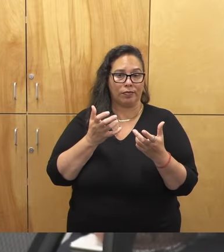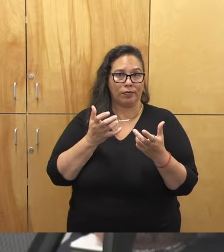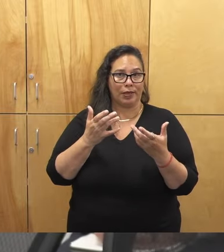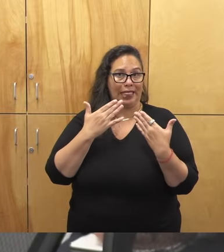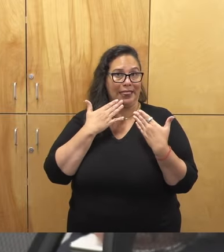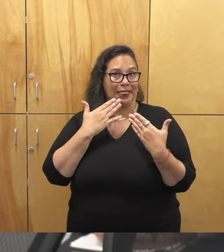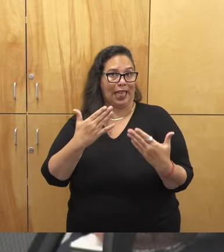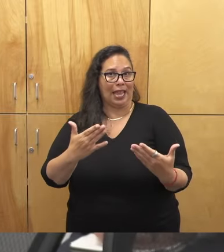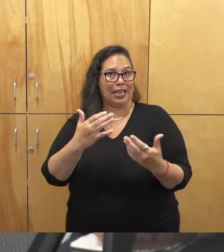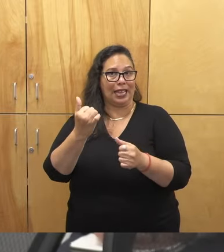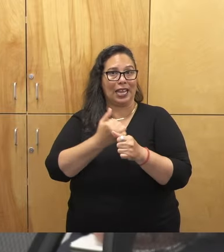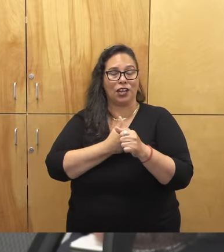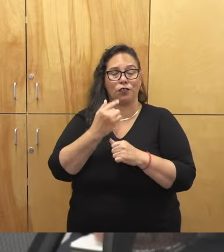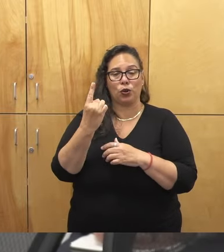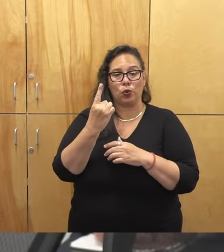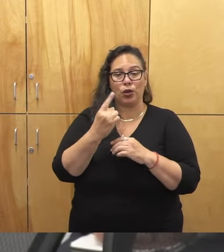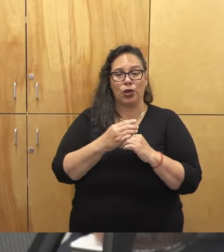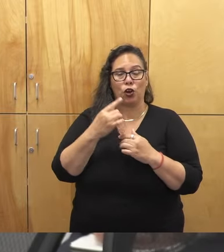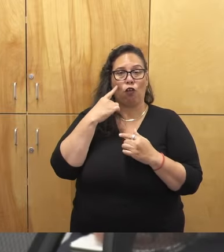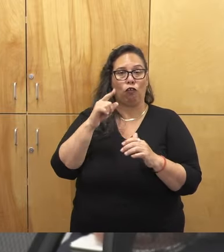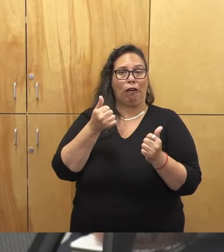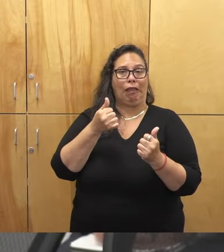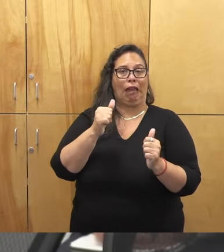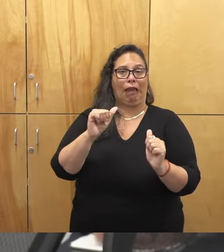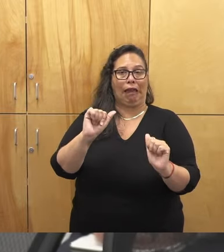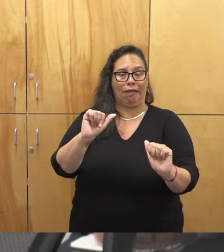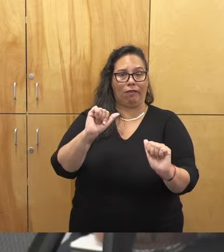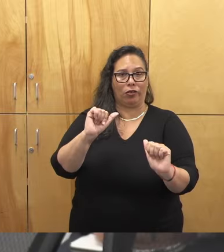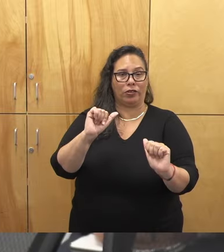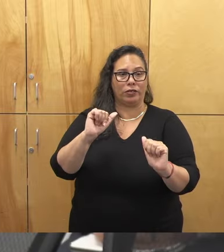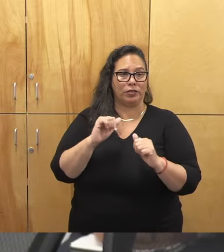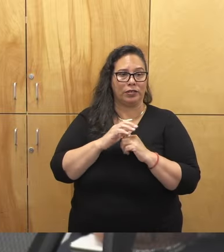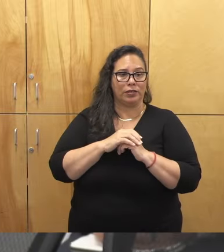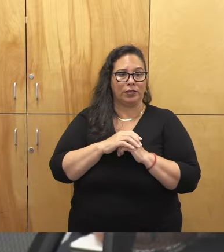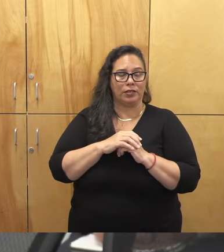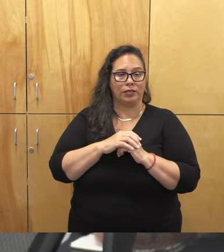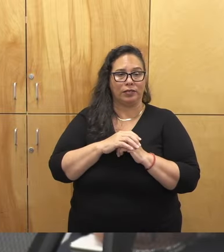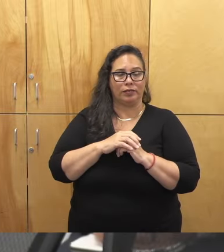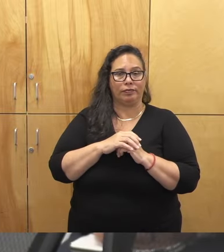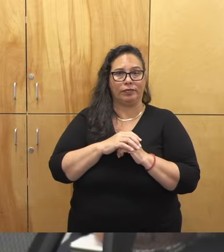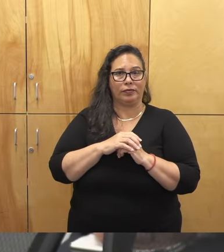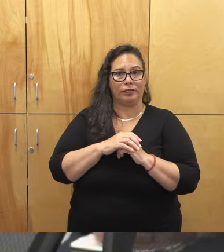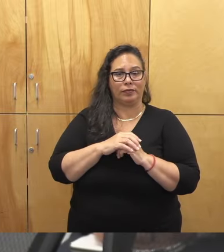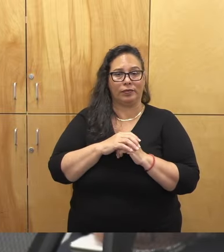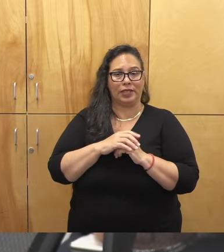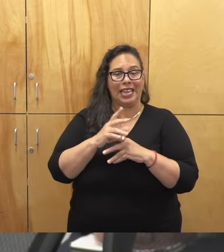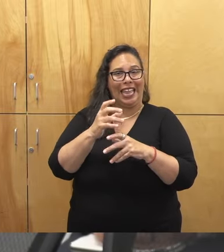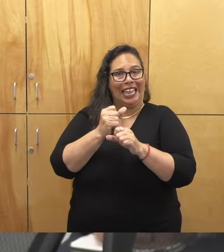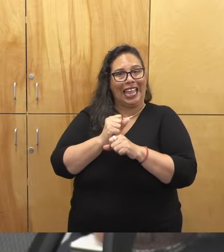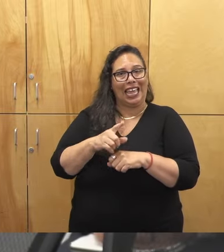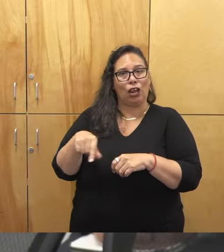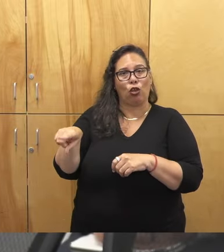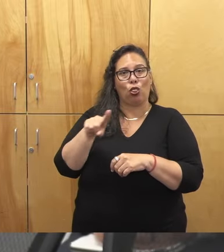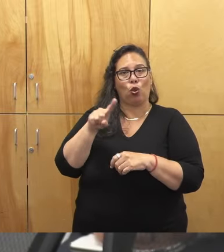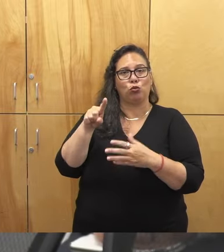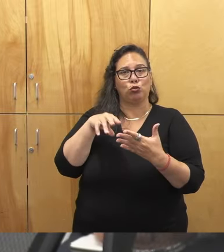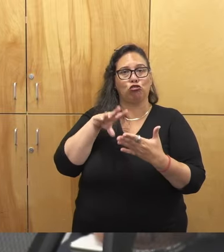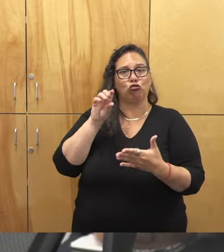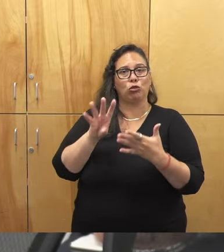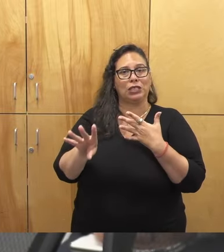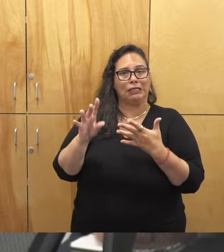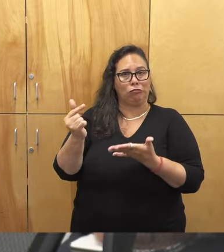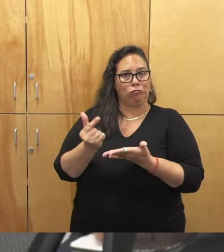thank everybody for their efforts and getting those students to graduate.